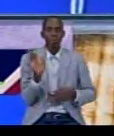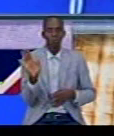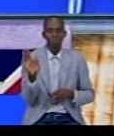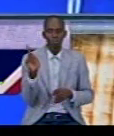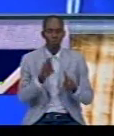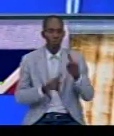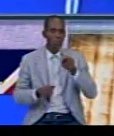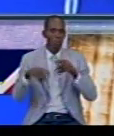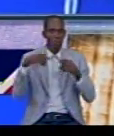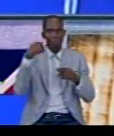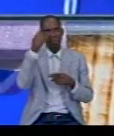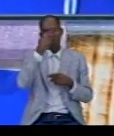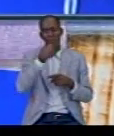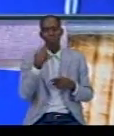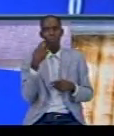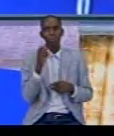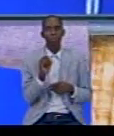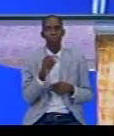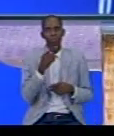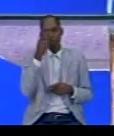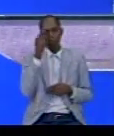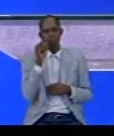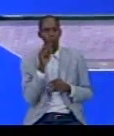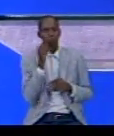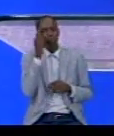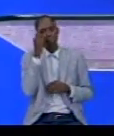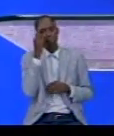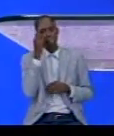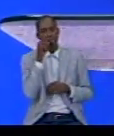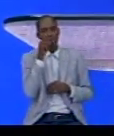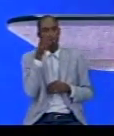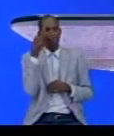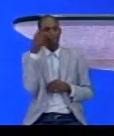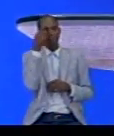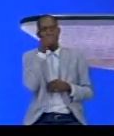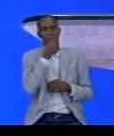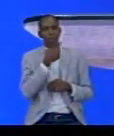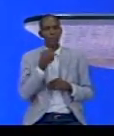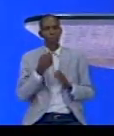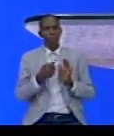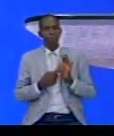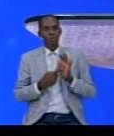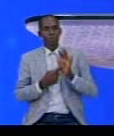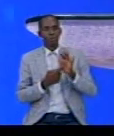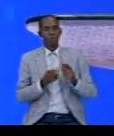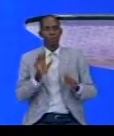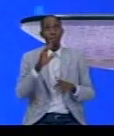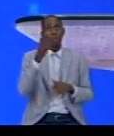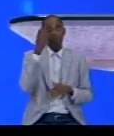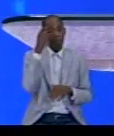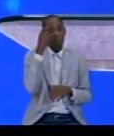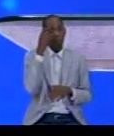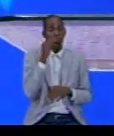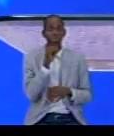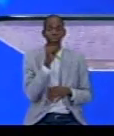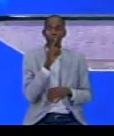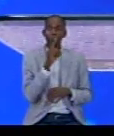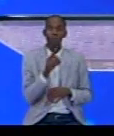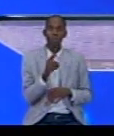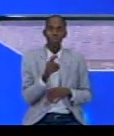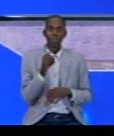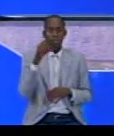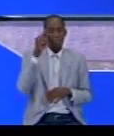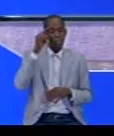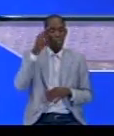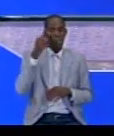their faces, because you think their faces show their mind. Their faces